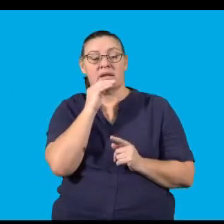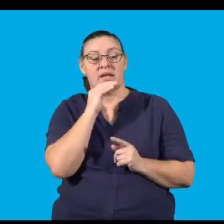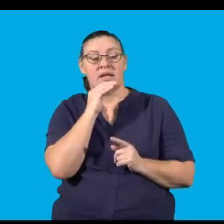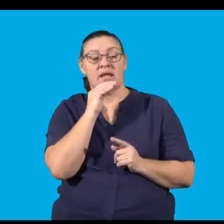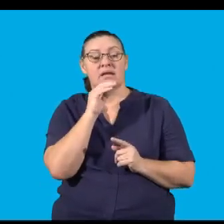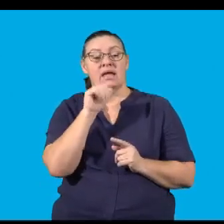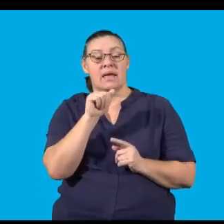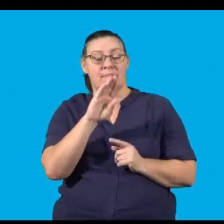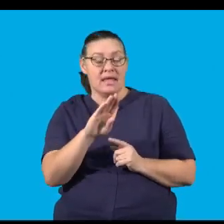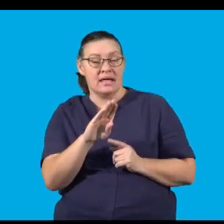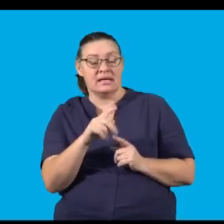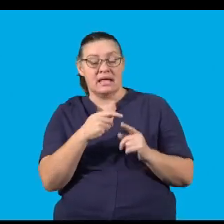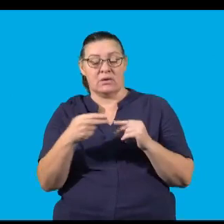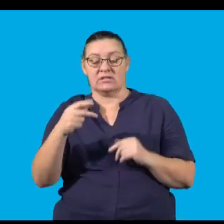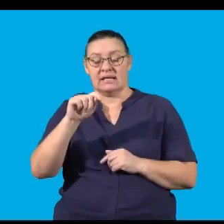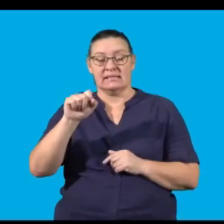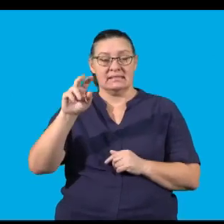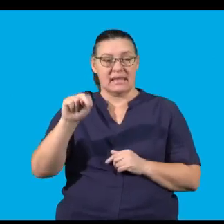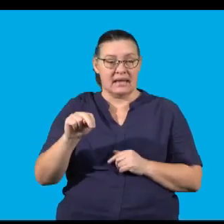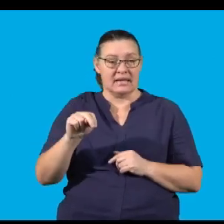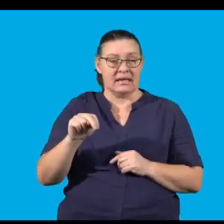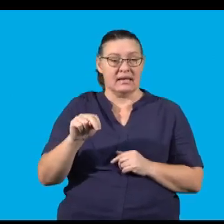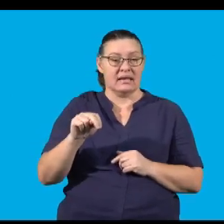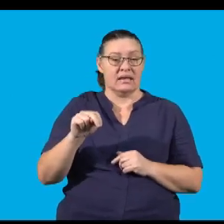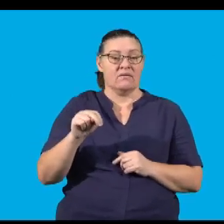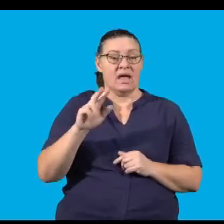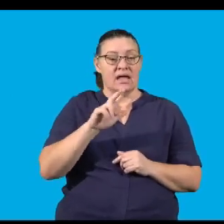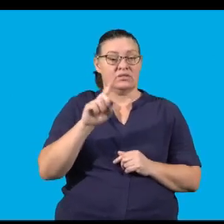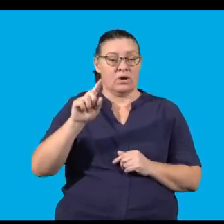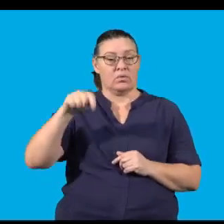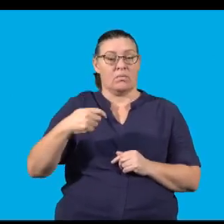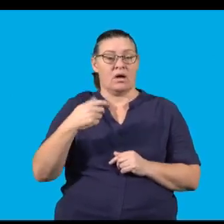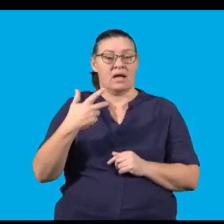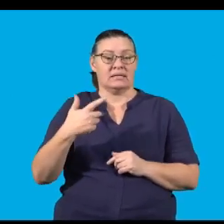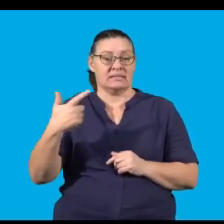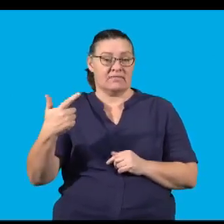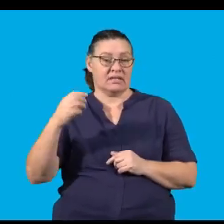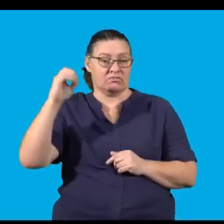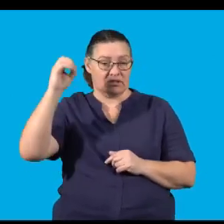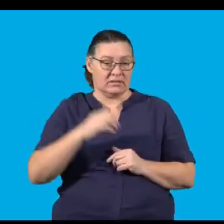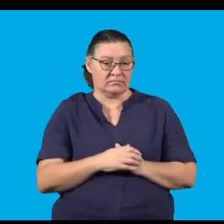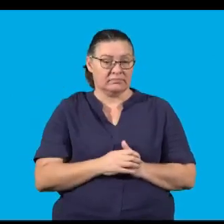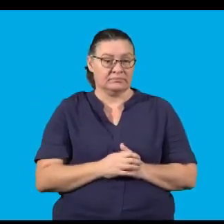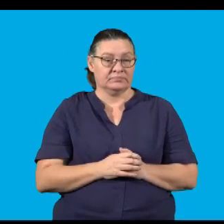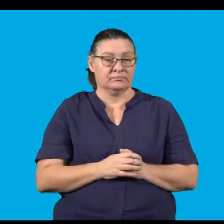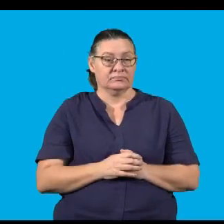going to be equal to tan of 81,87 degrees. And let's use our